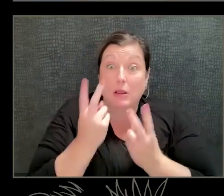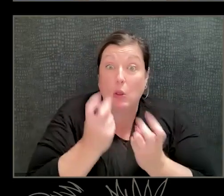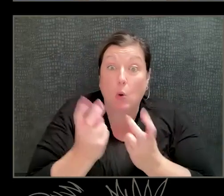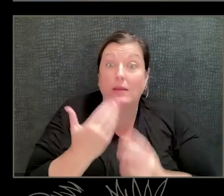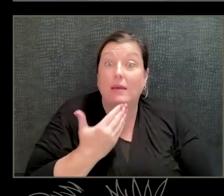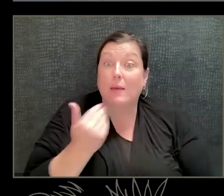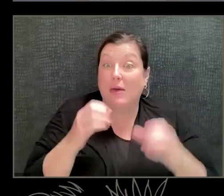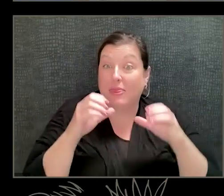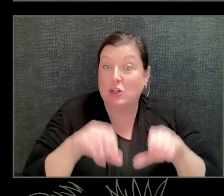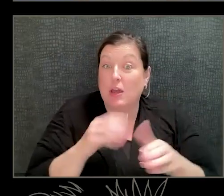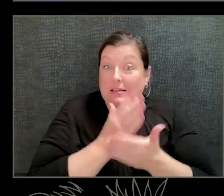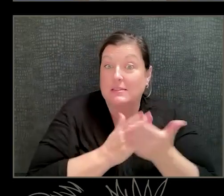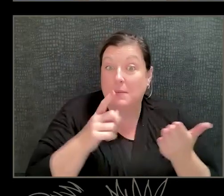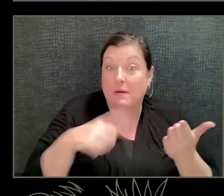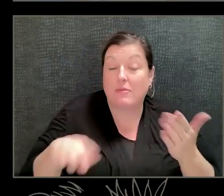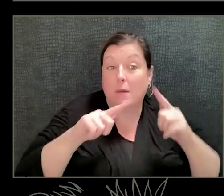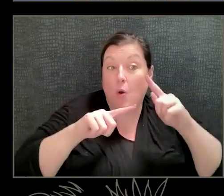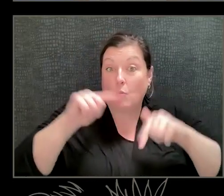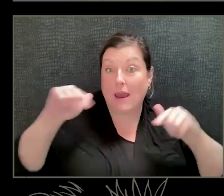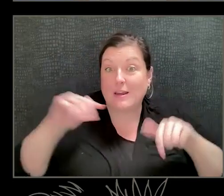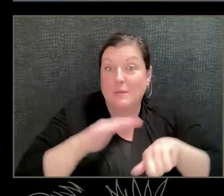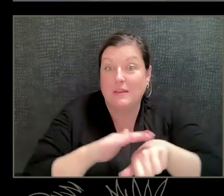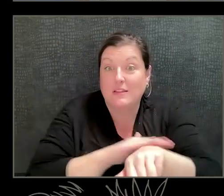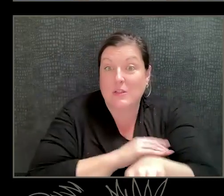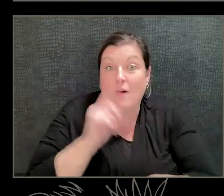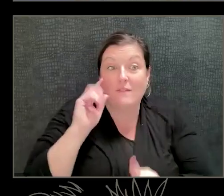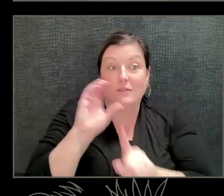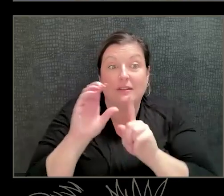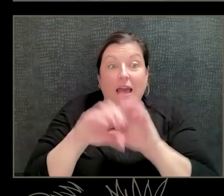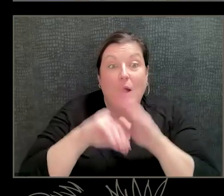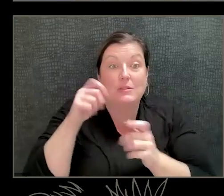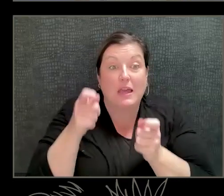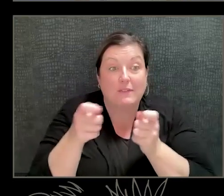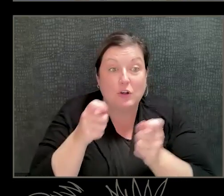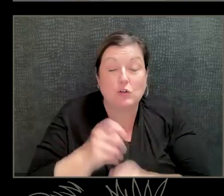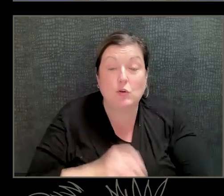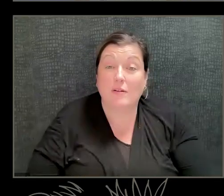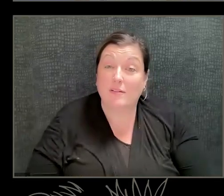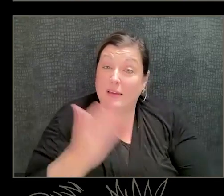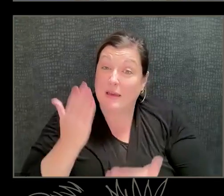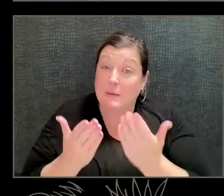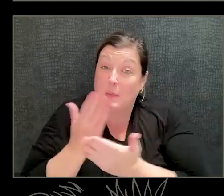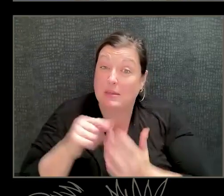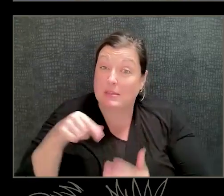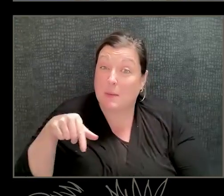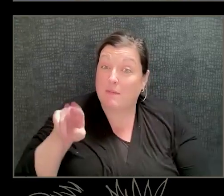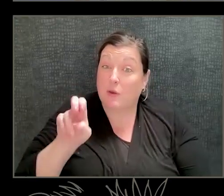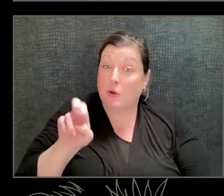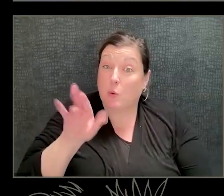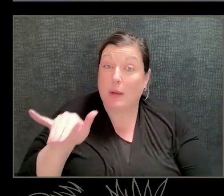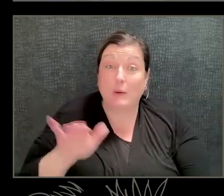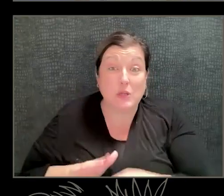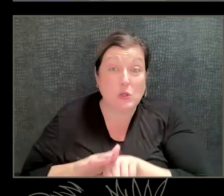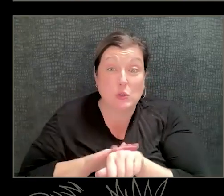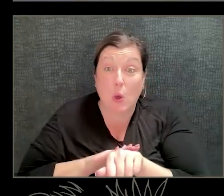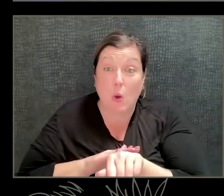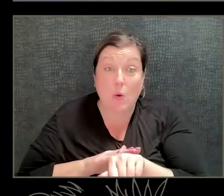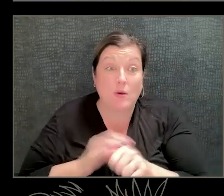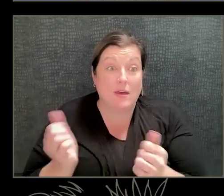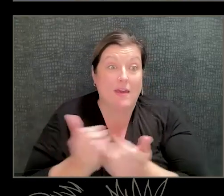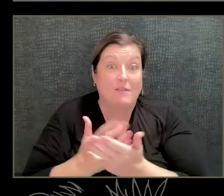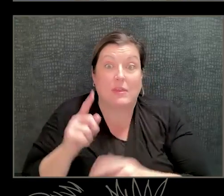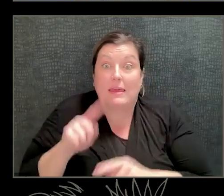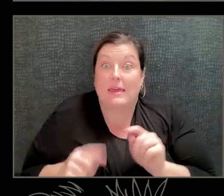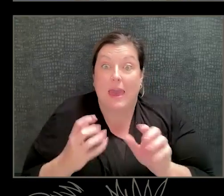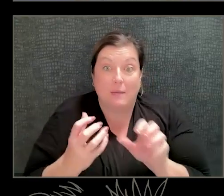better the chances some of them might randomly be slow for conditions outside your control. And maybe some of your queries are just slow. Everything can't always be